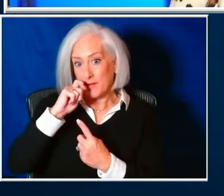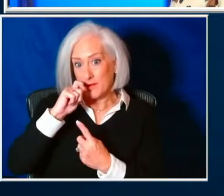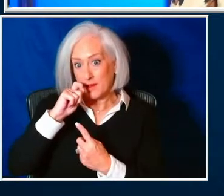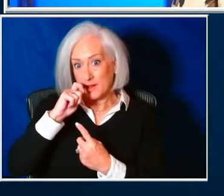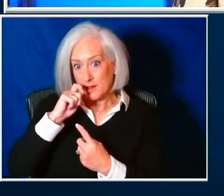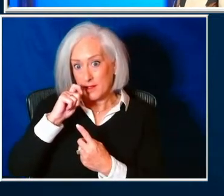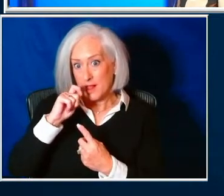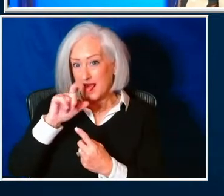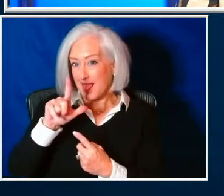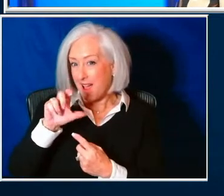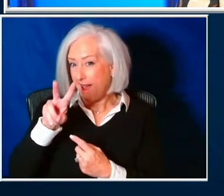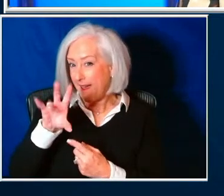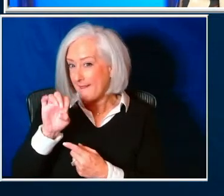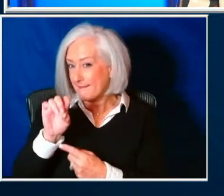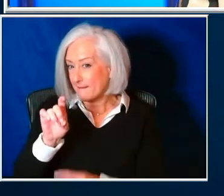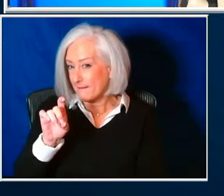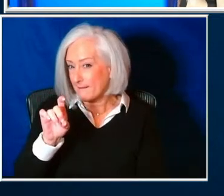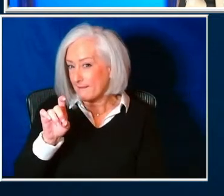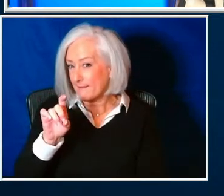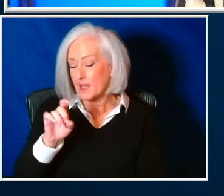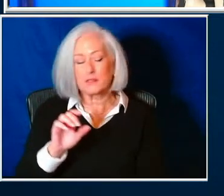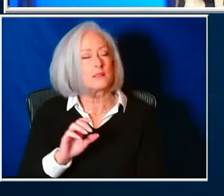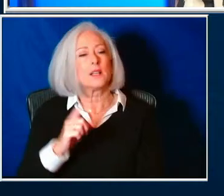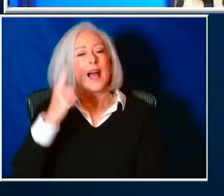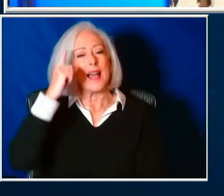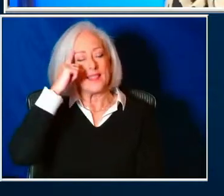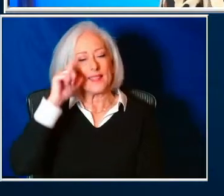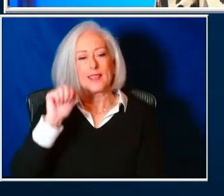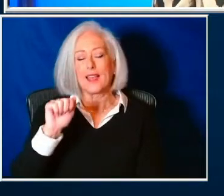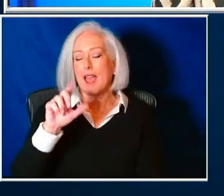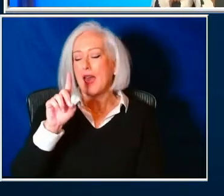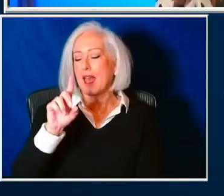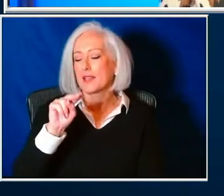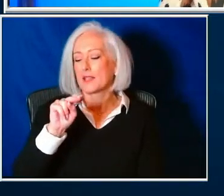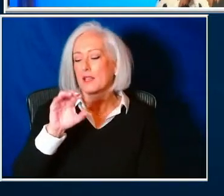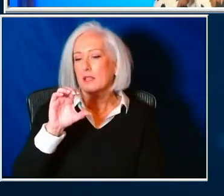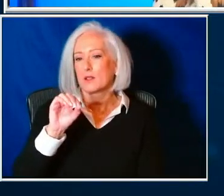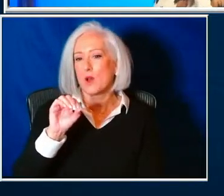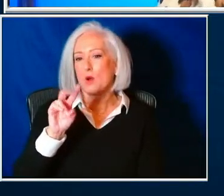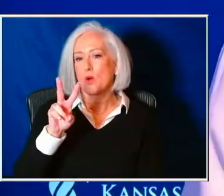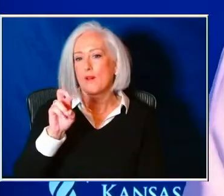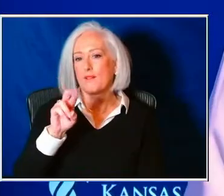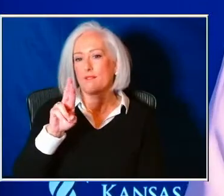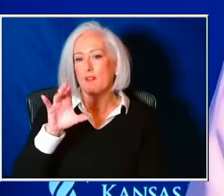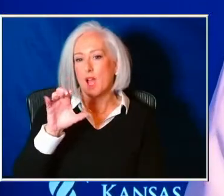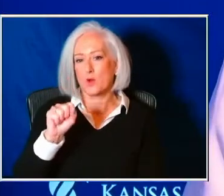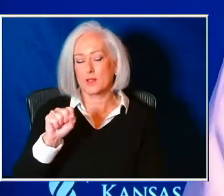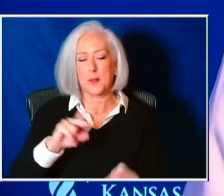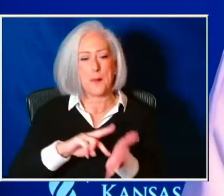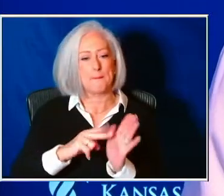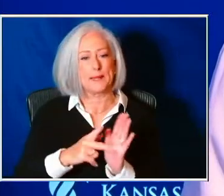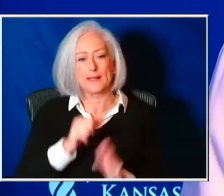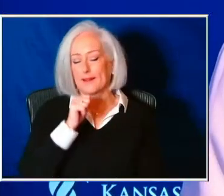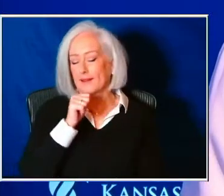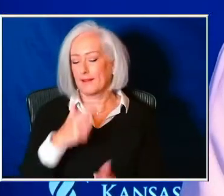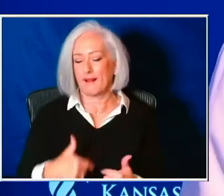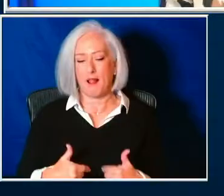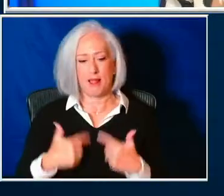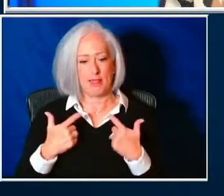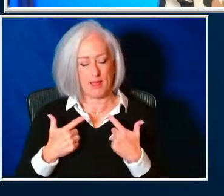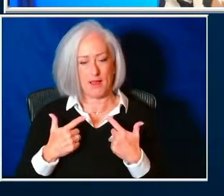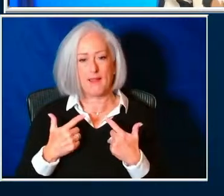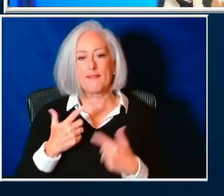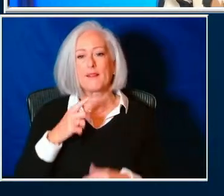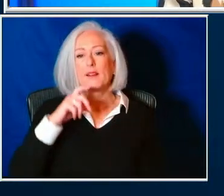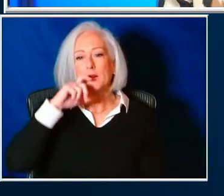was an adenovirus vectored vaccine, so it was not a live vaccine from what I understand. All right,